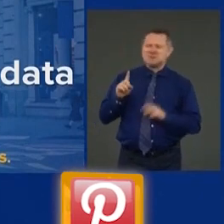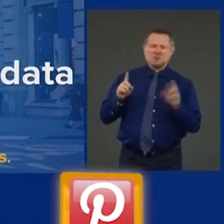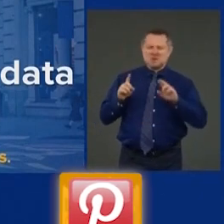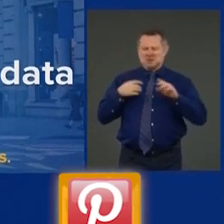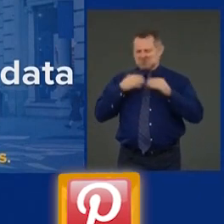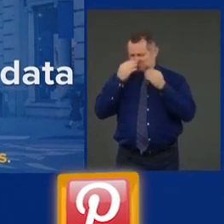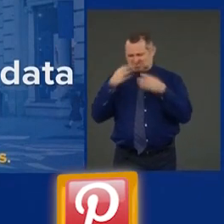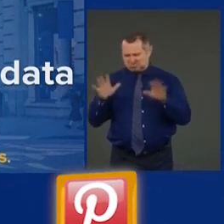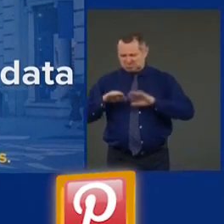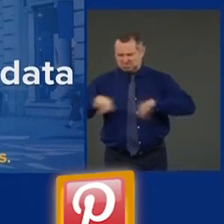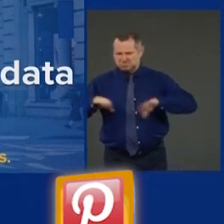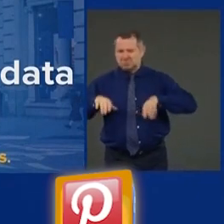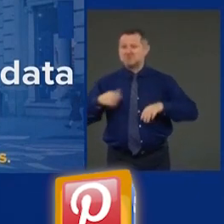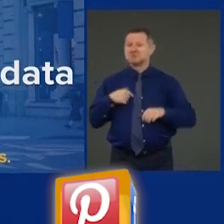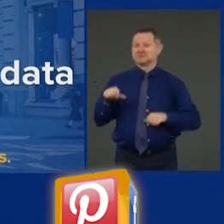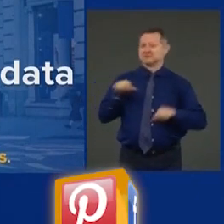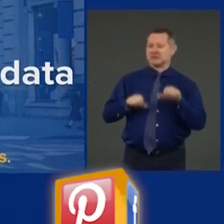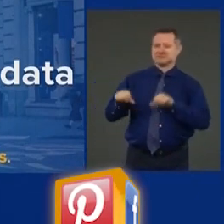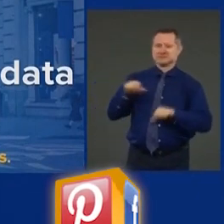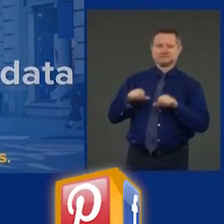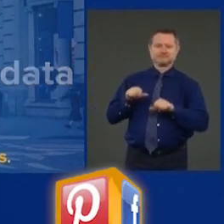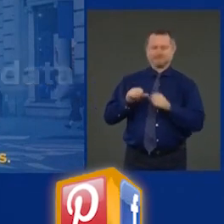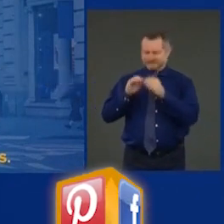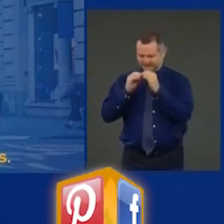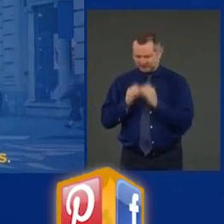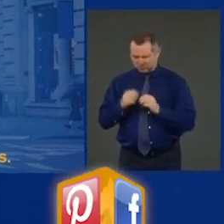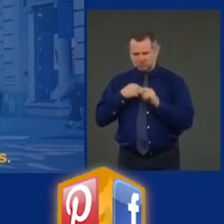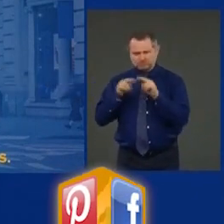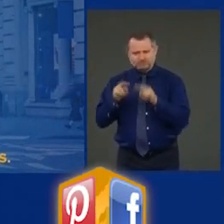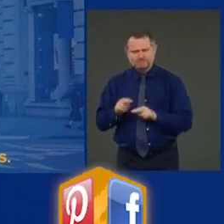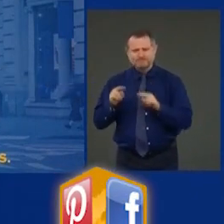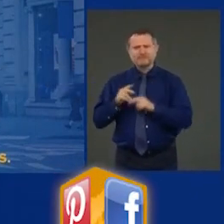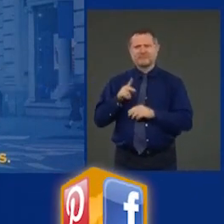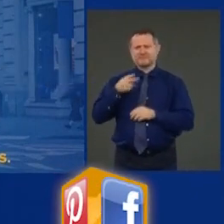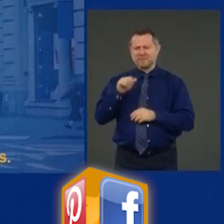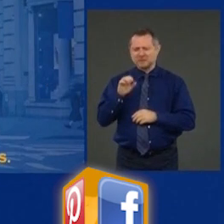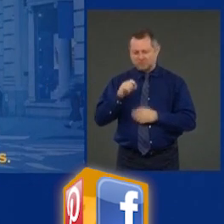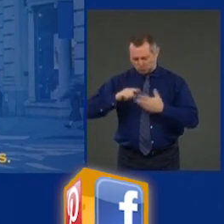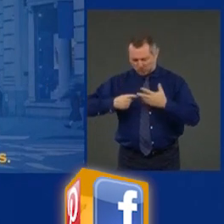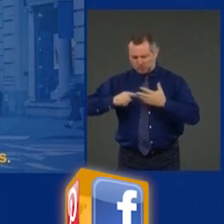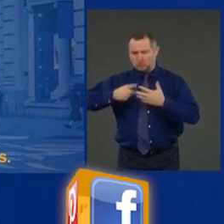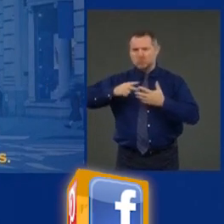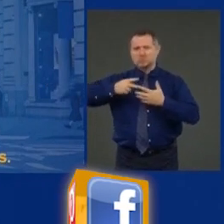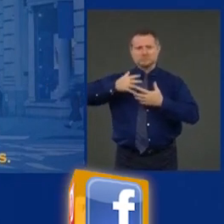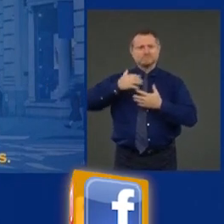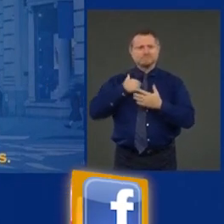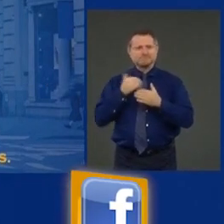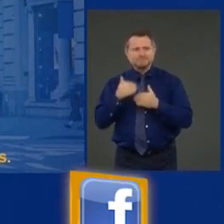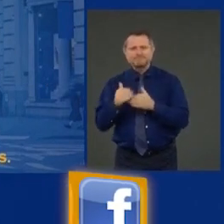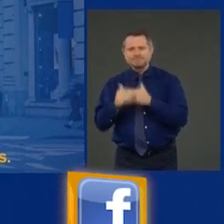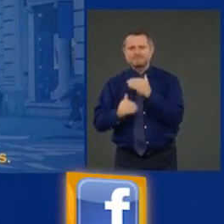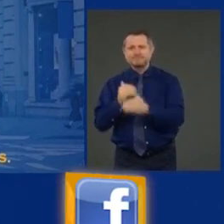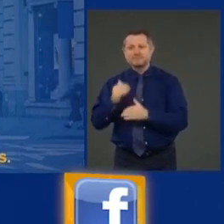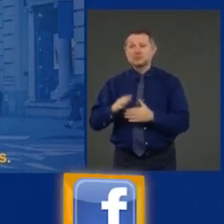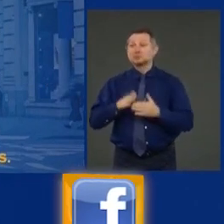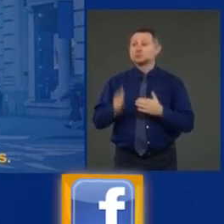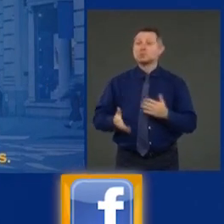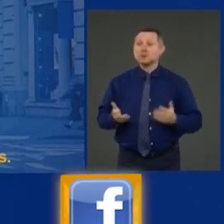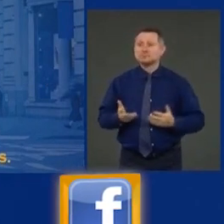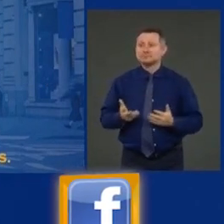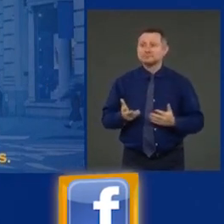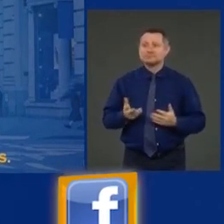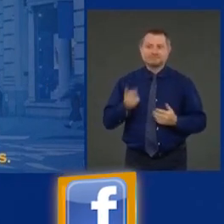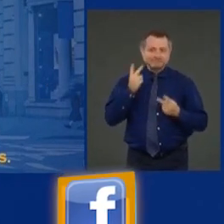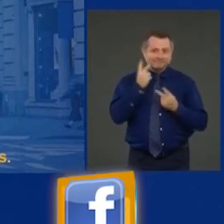and metrics, and phase the reopening by the data. The results are in. We tested